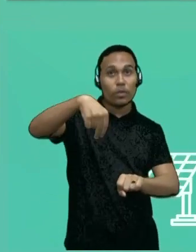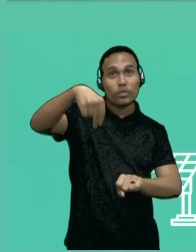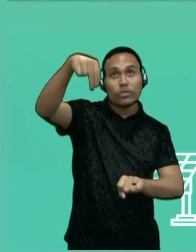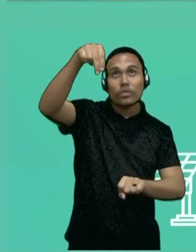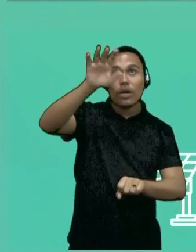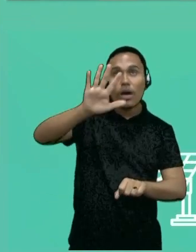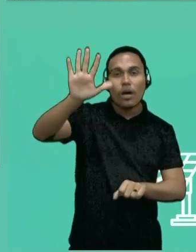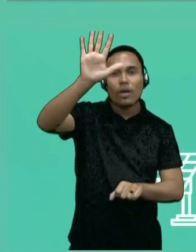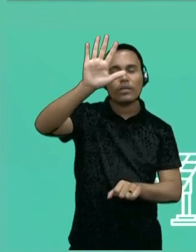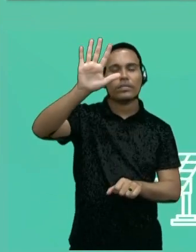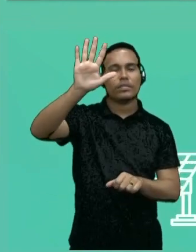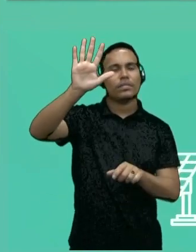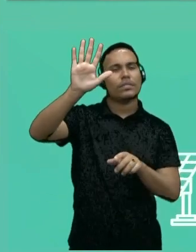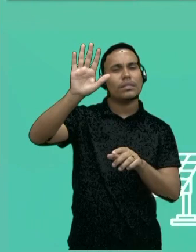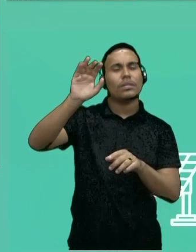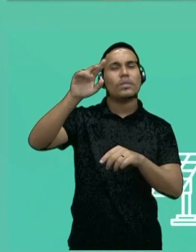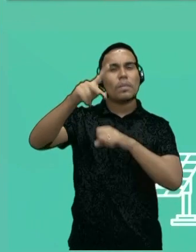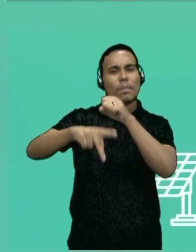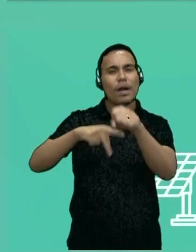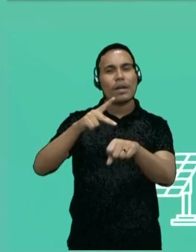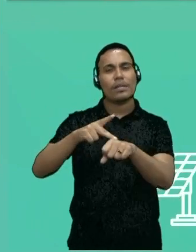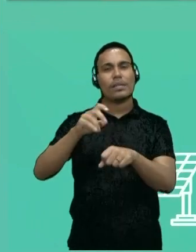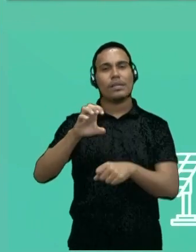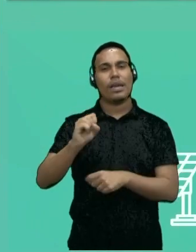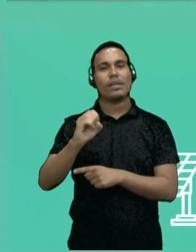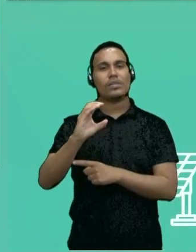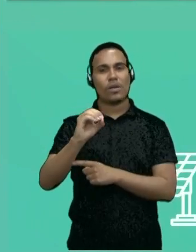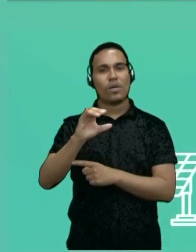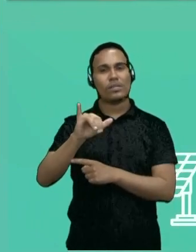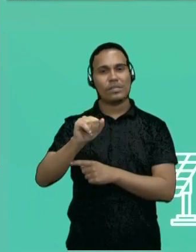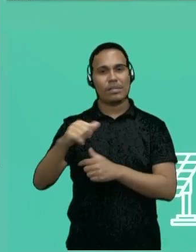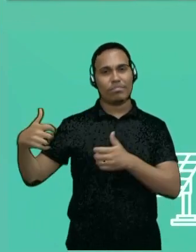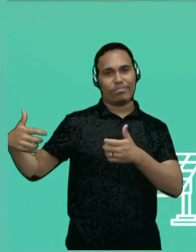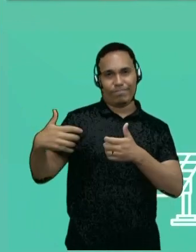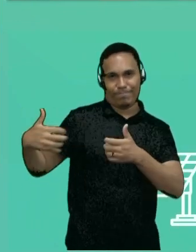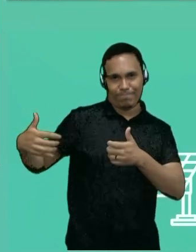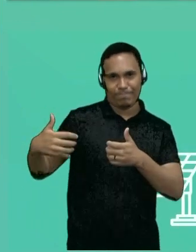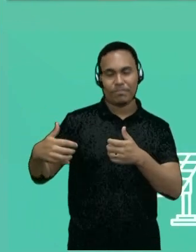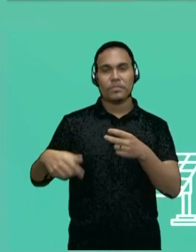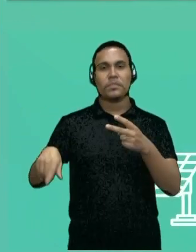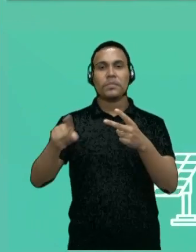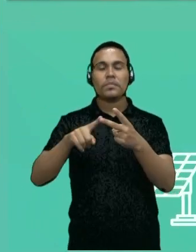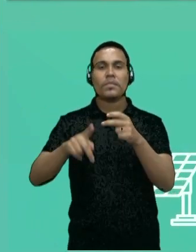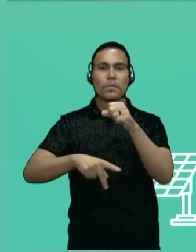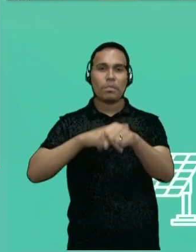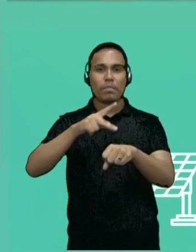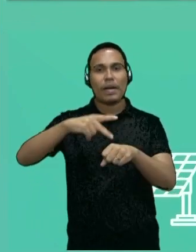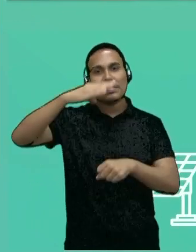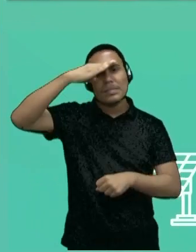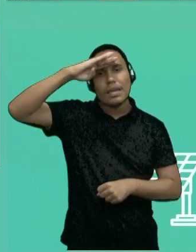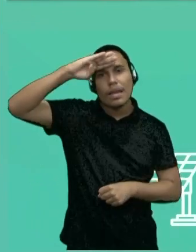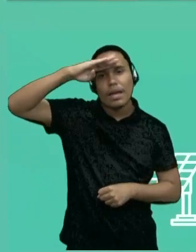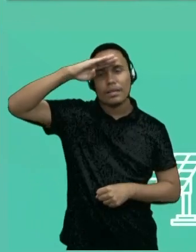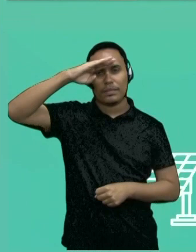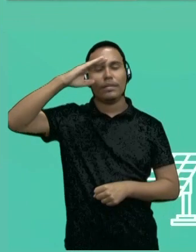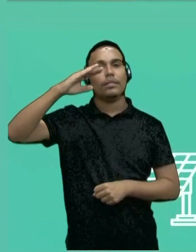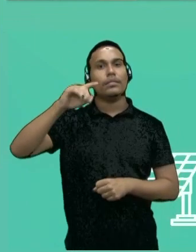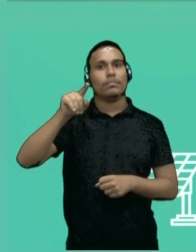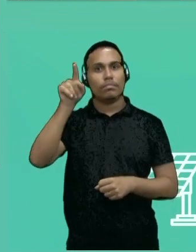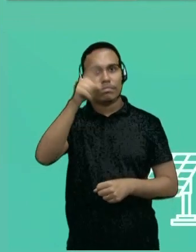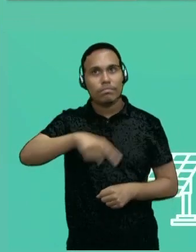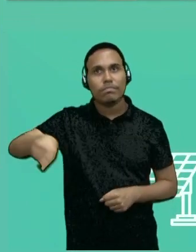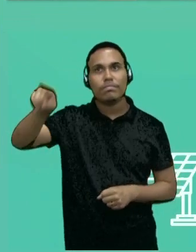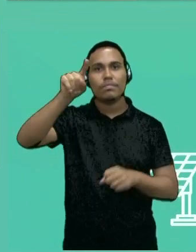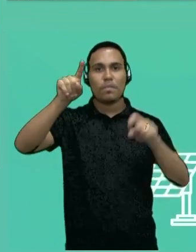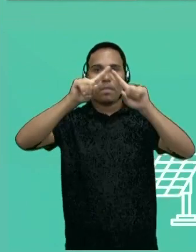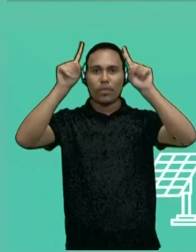few in Wales as well. And if you look at the color code on the right-hand side, you can see that the projects are will be